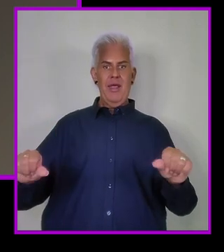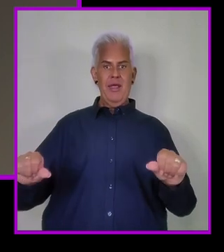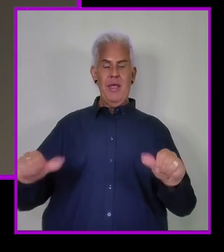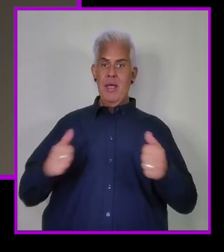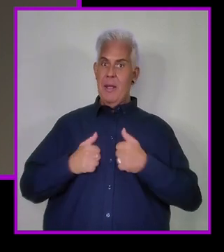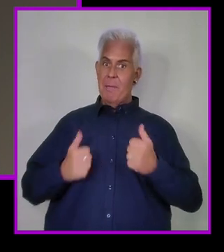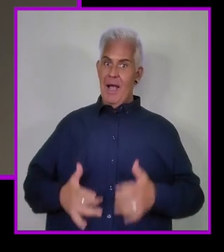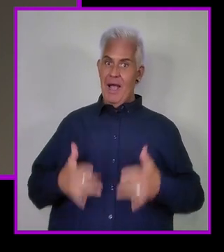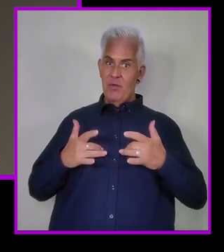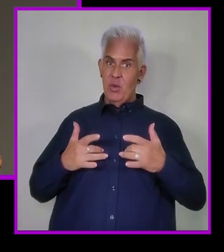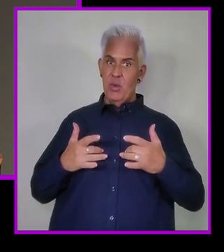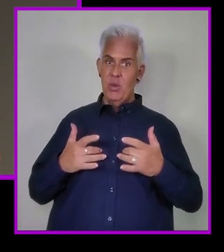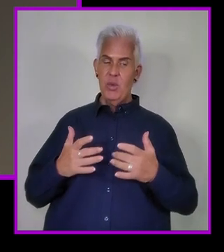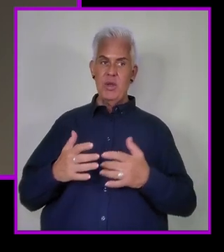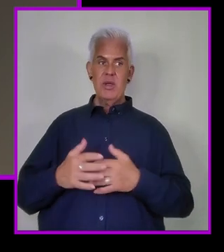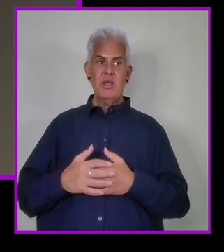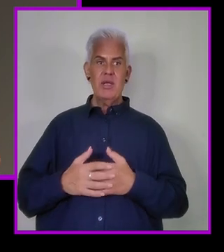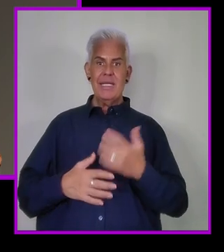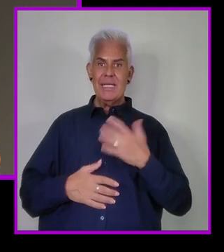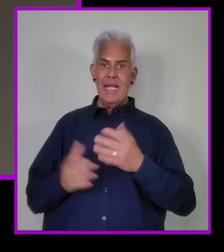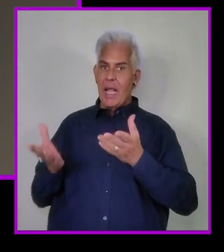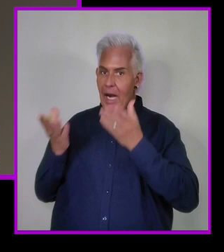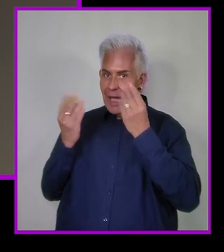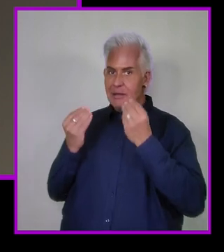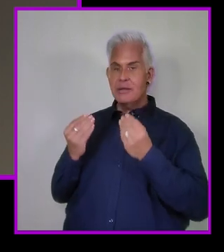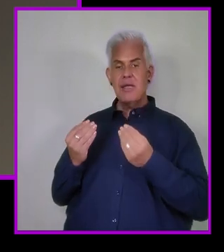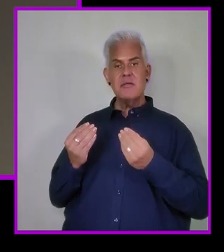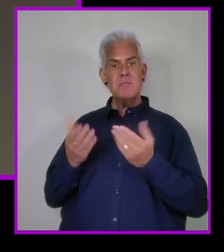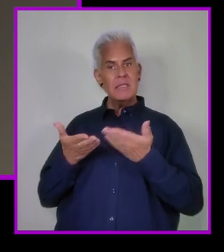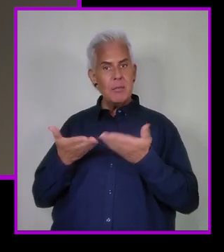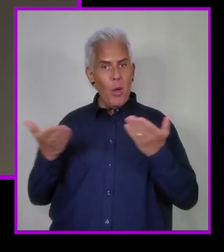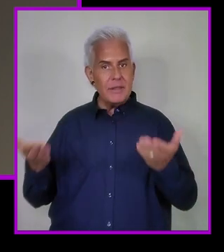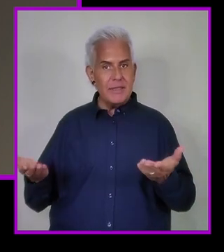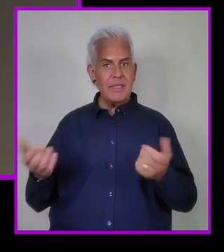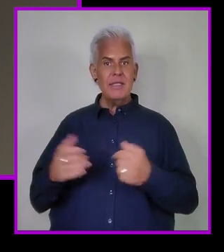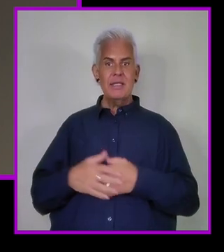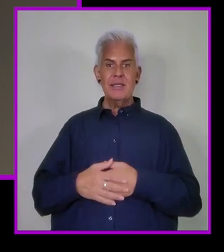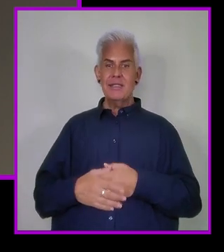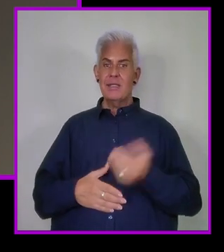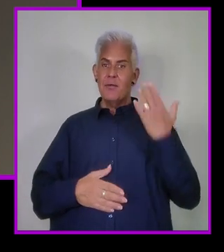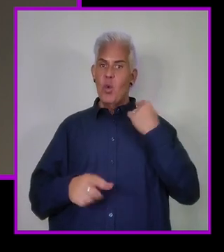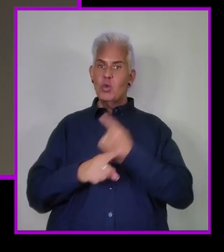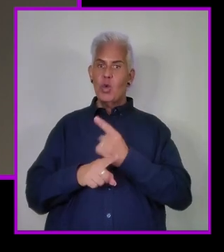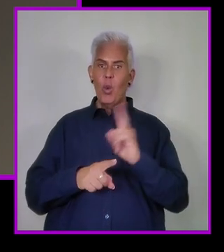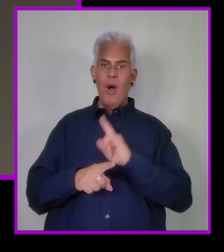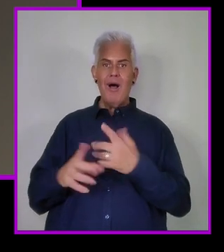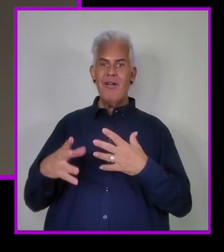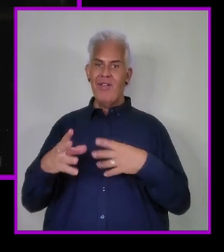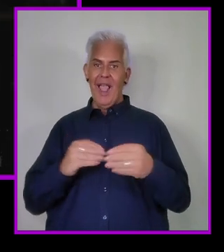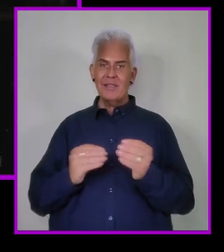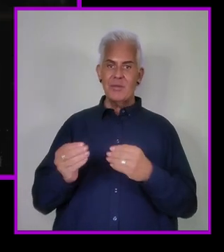and in my view, it's, you know, it just takes listening, takes diplomacy, and what we talked about earlier, actually, that sort of